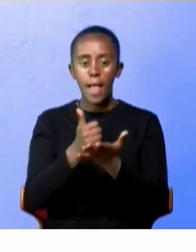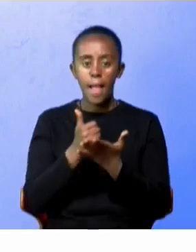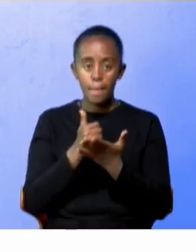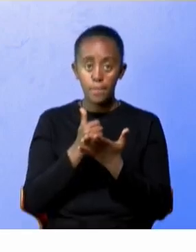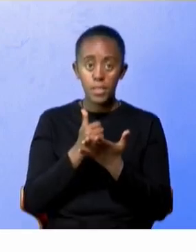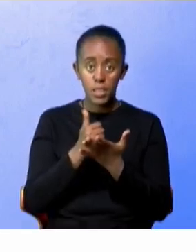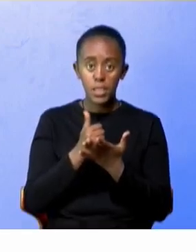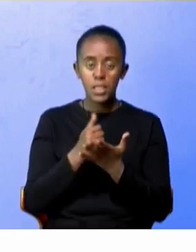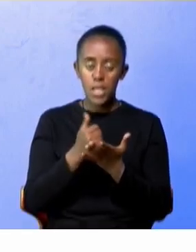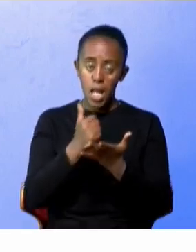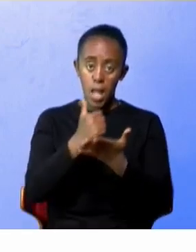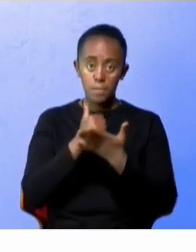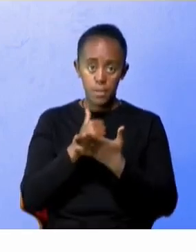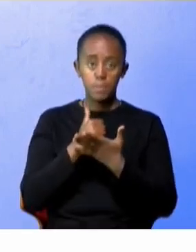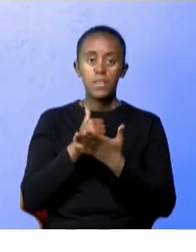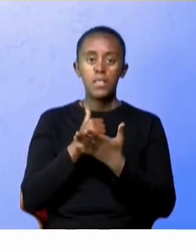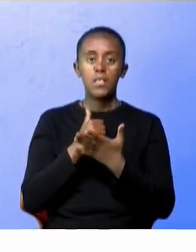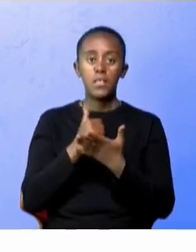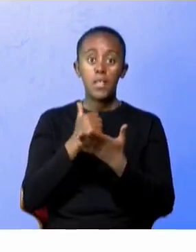me